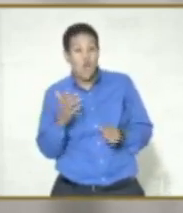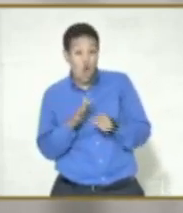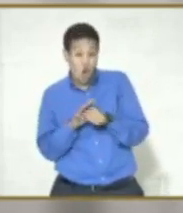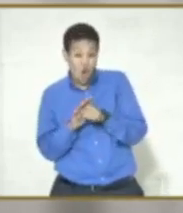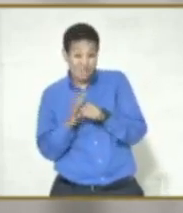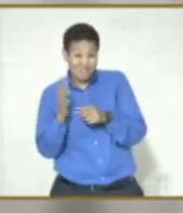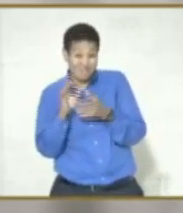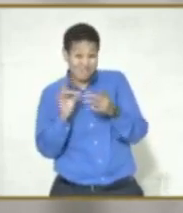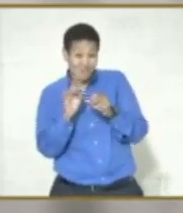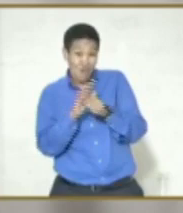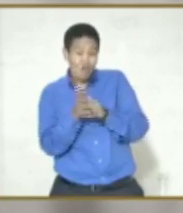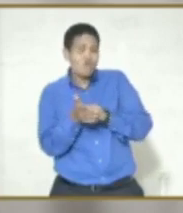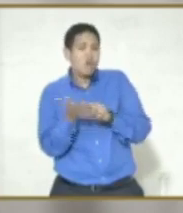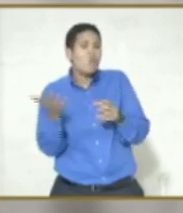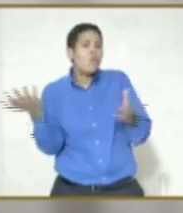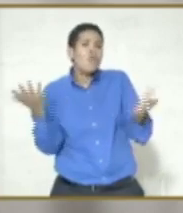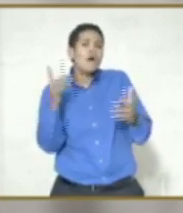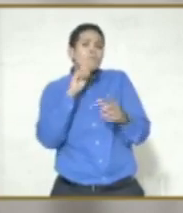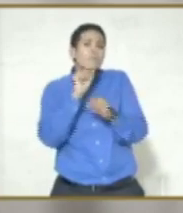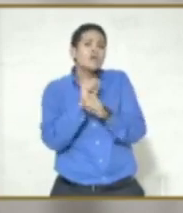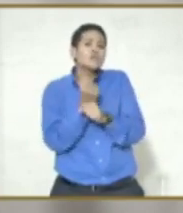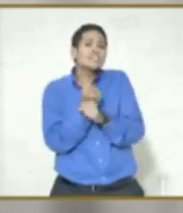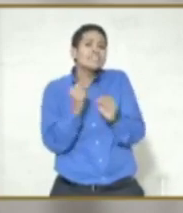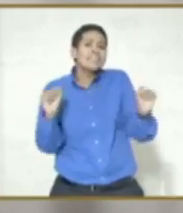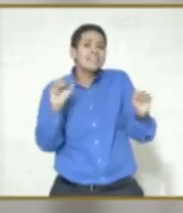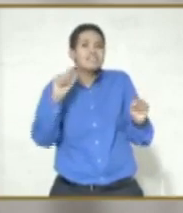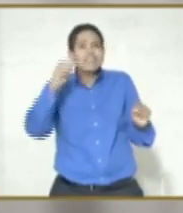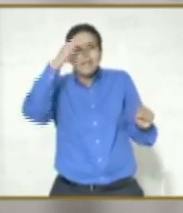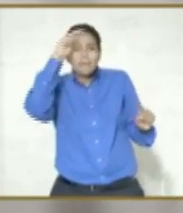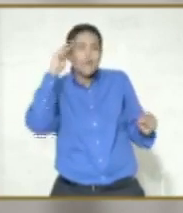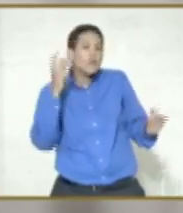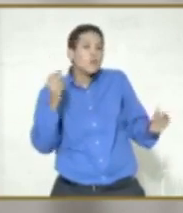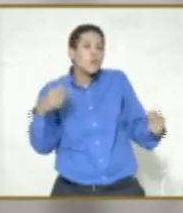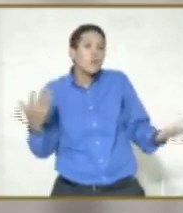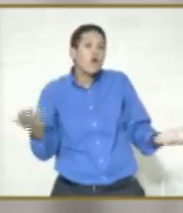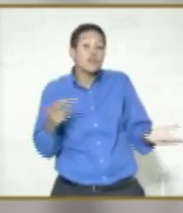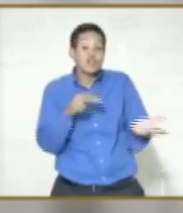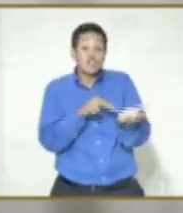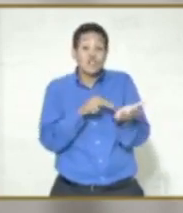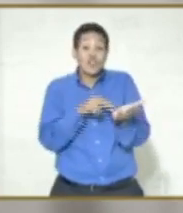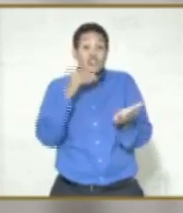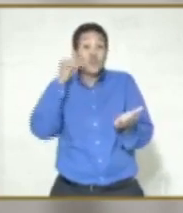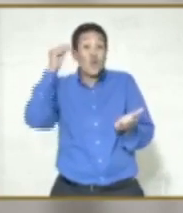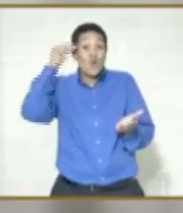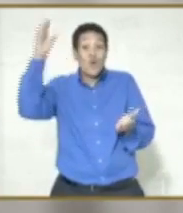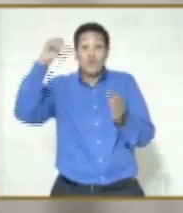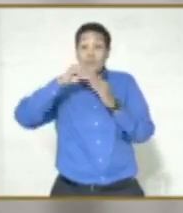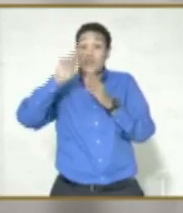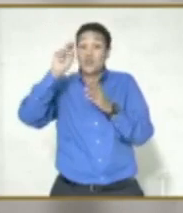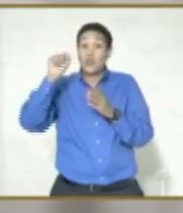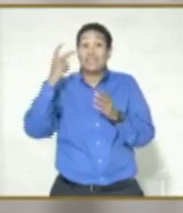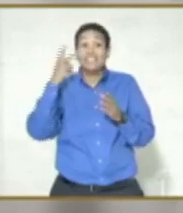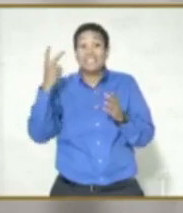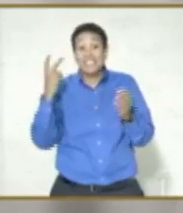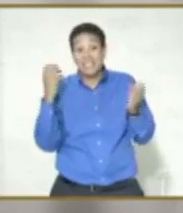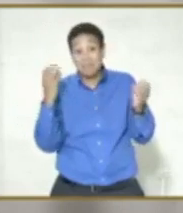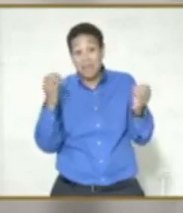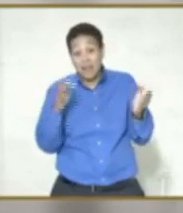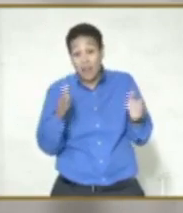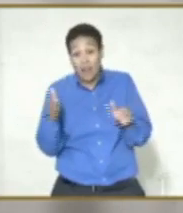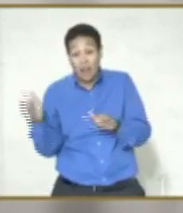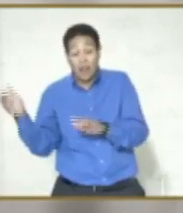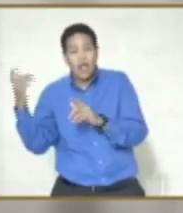are being taken to ensure the safety of the residents of St. Mary? Nursing homes in the U.S. are seeing numerous deaths, and I'm hoping